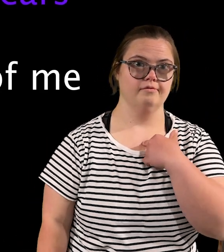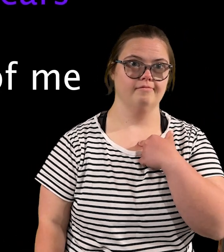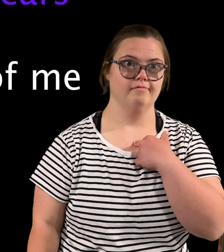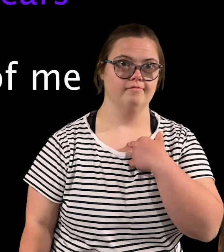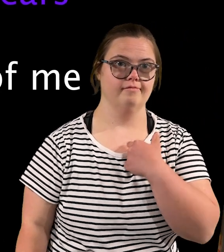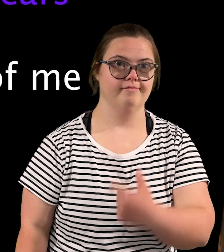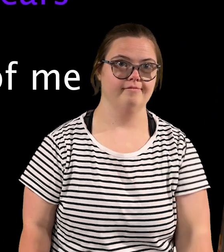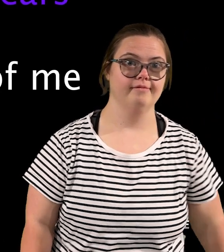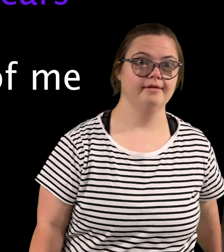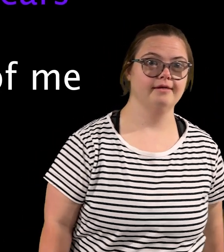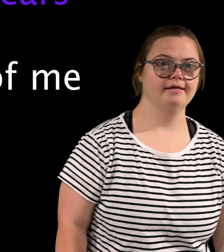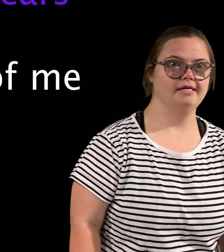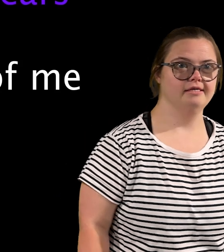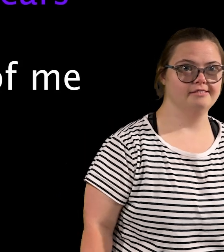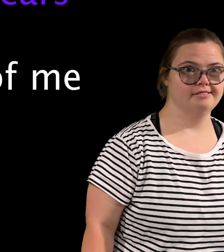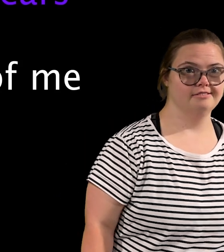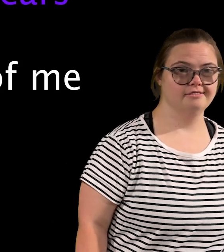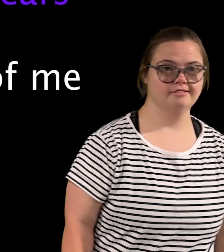have